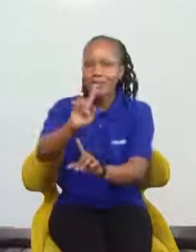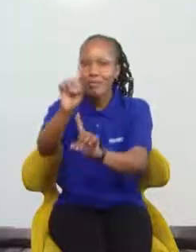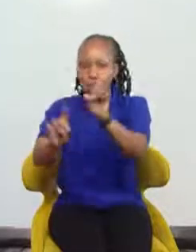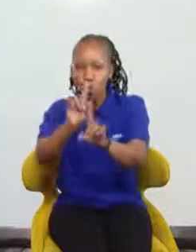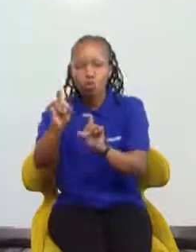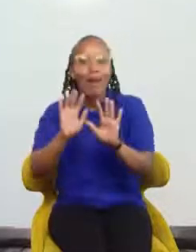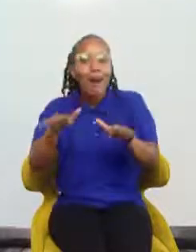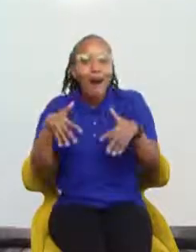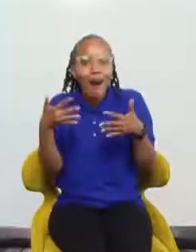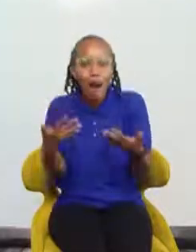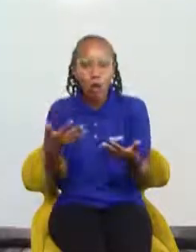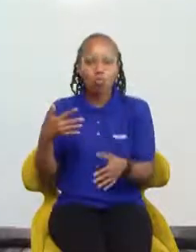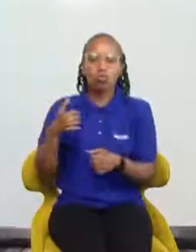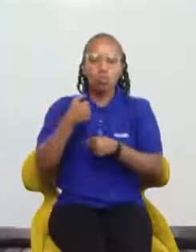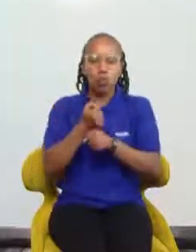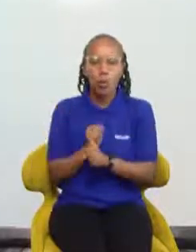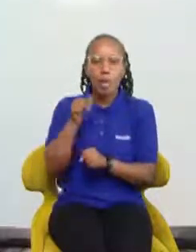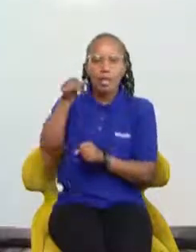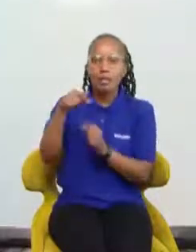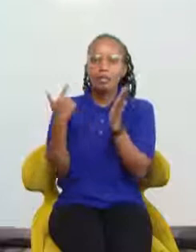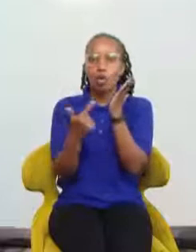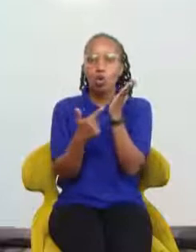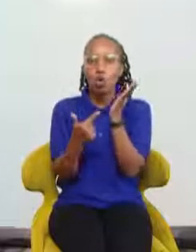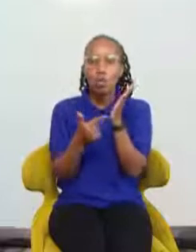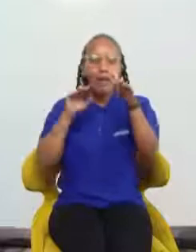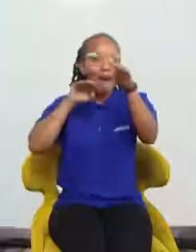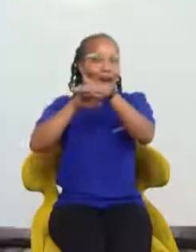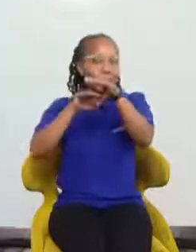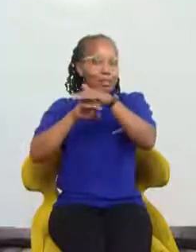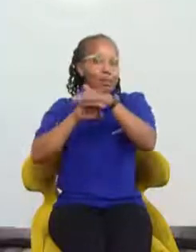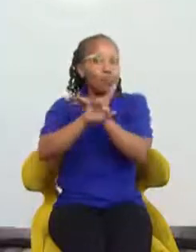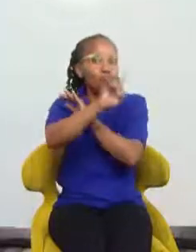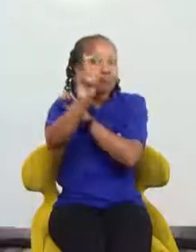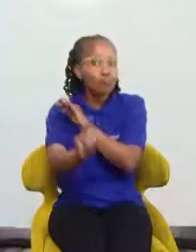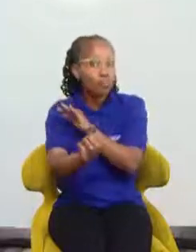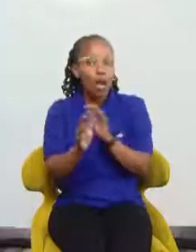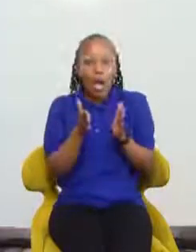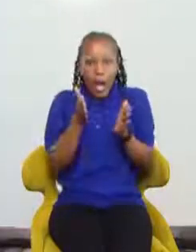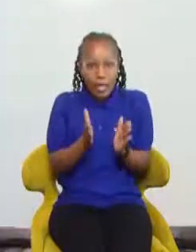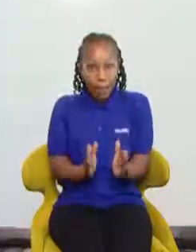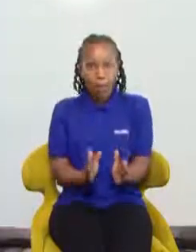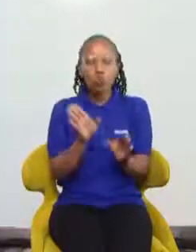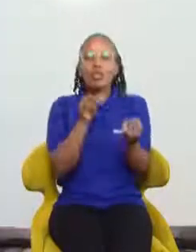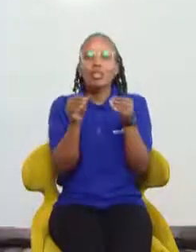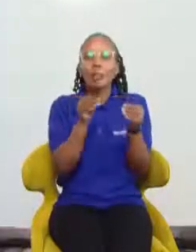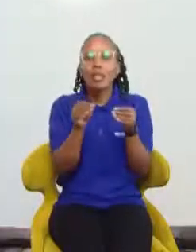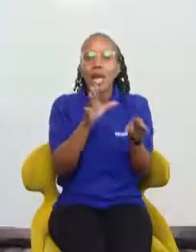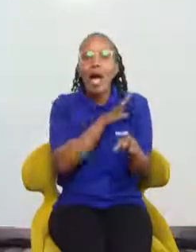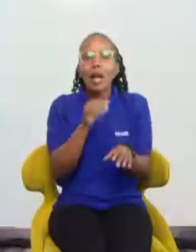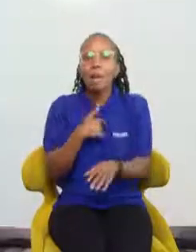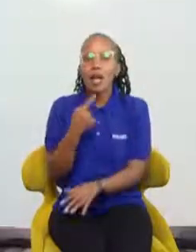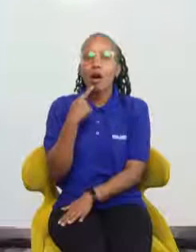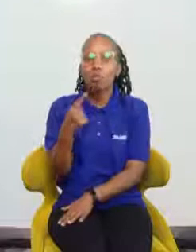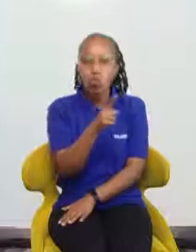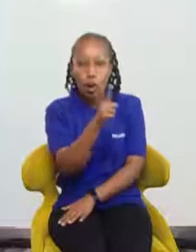how do we make these technologies accessible? And as a person with disability, and I'm sure most of you